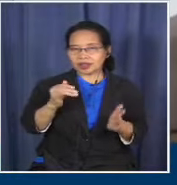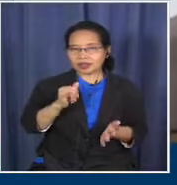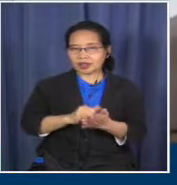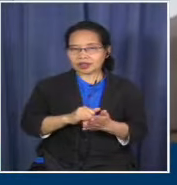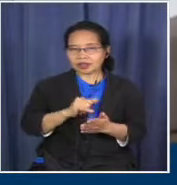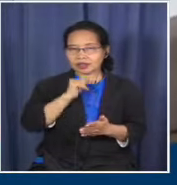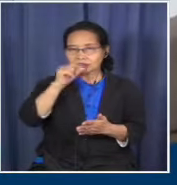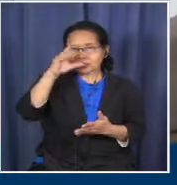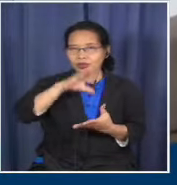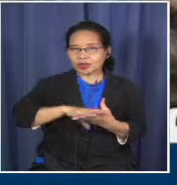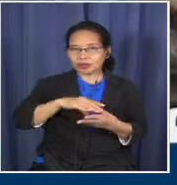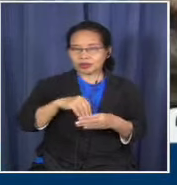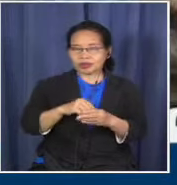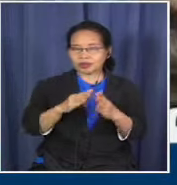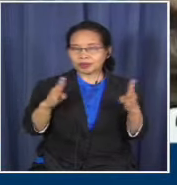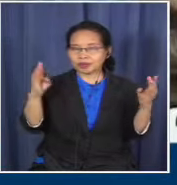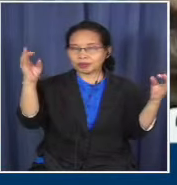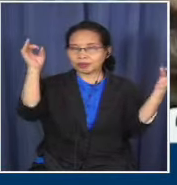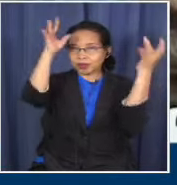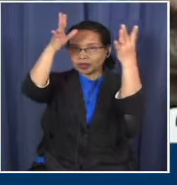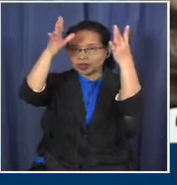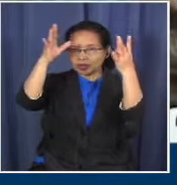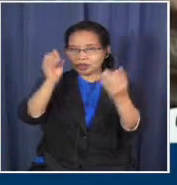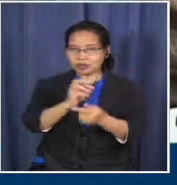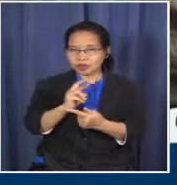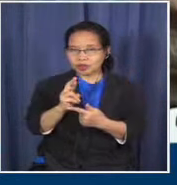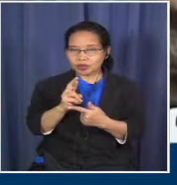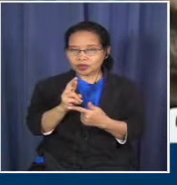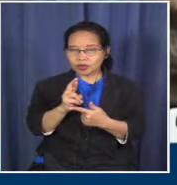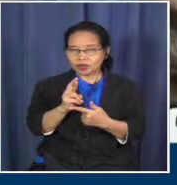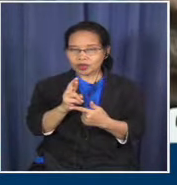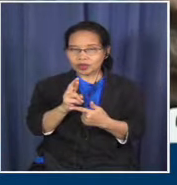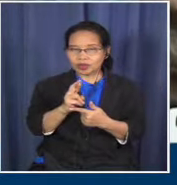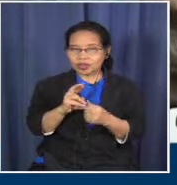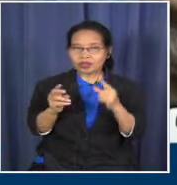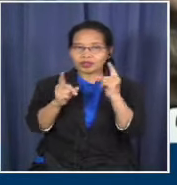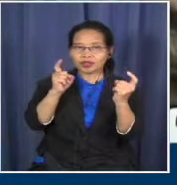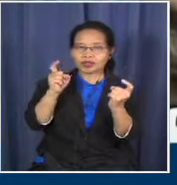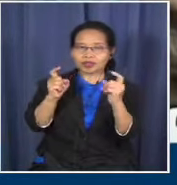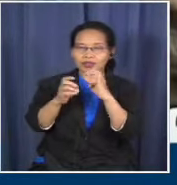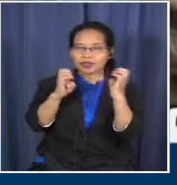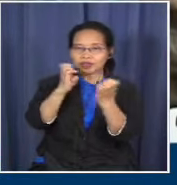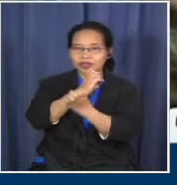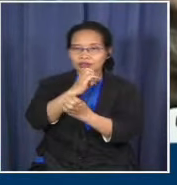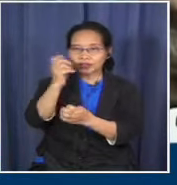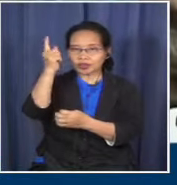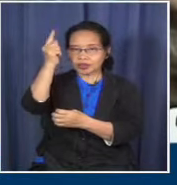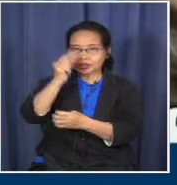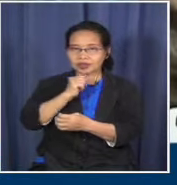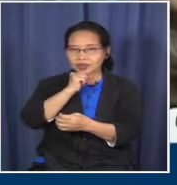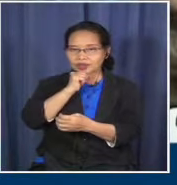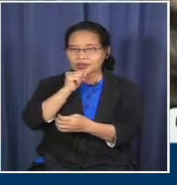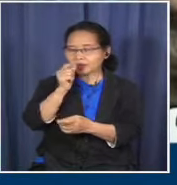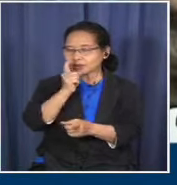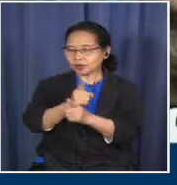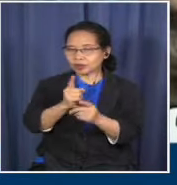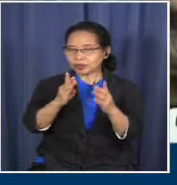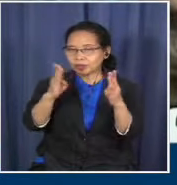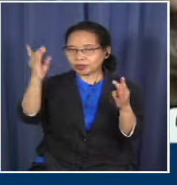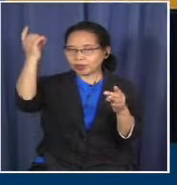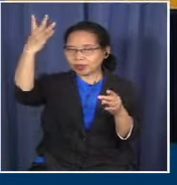There are more intelligent scientists that do not believe in the Big Bang nor in the evolution theory.